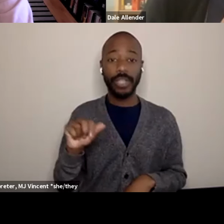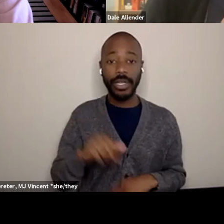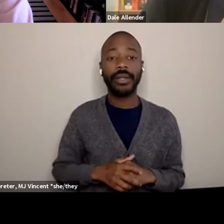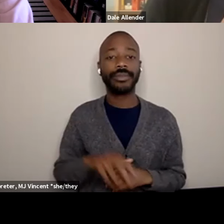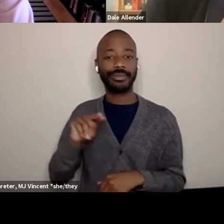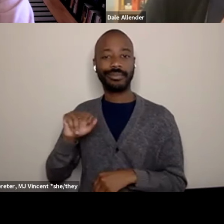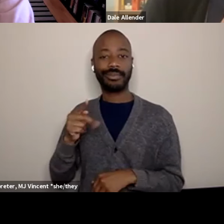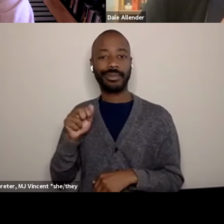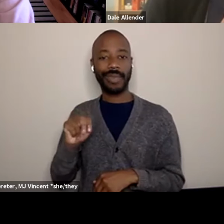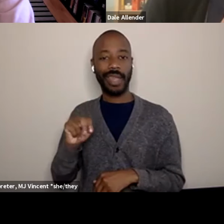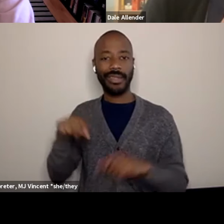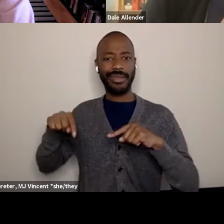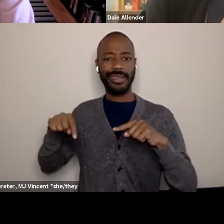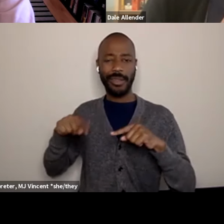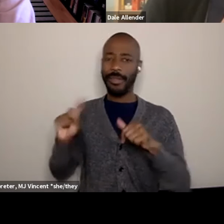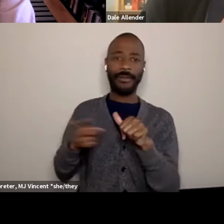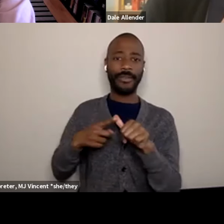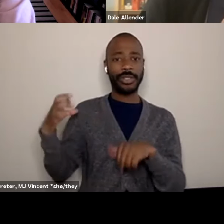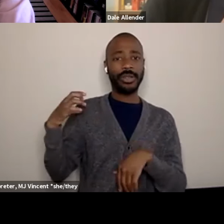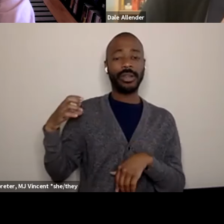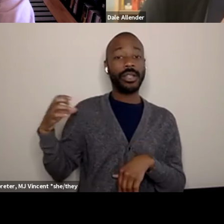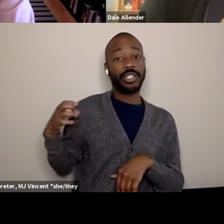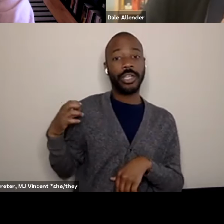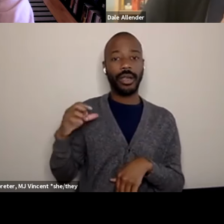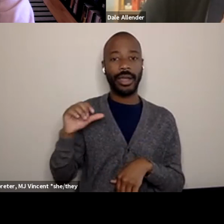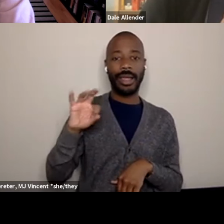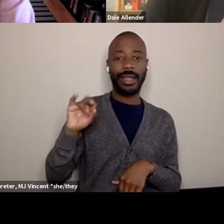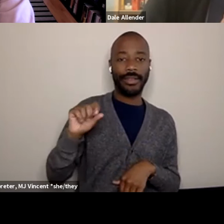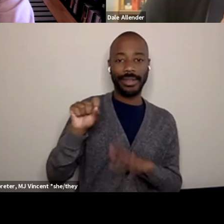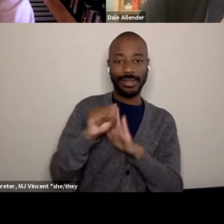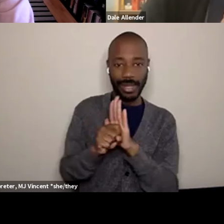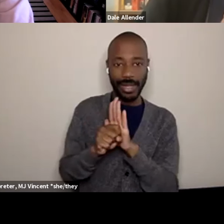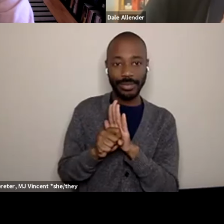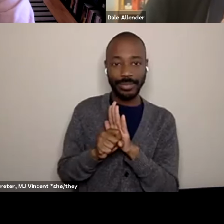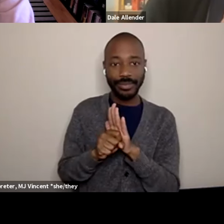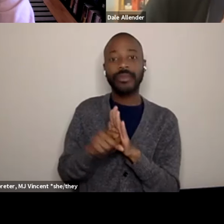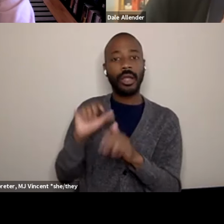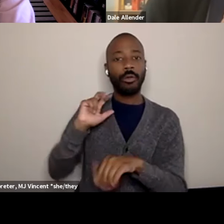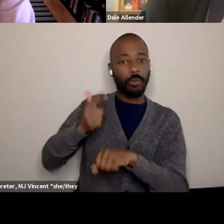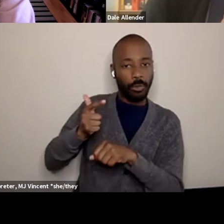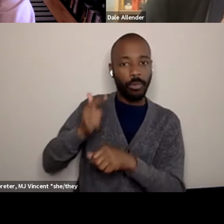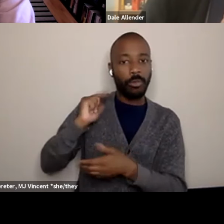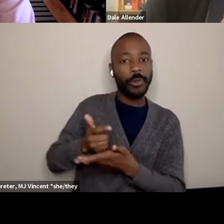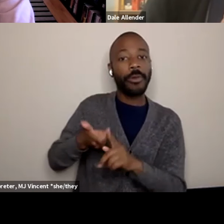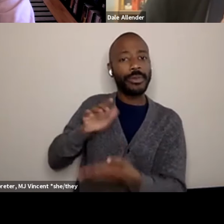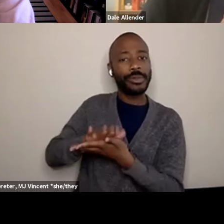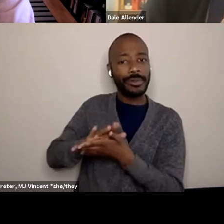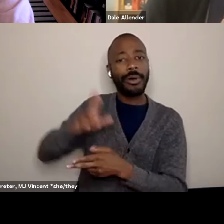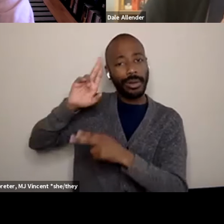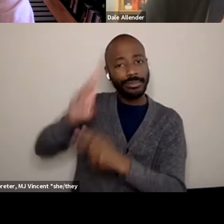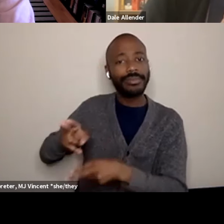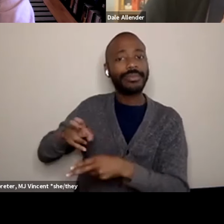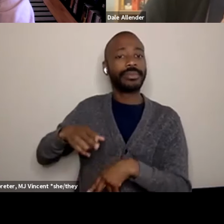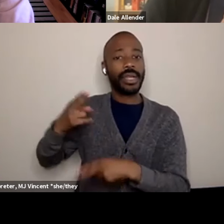at SF State, who graduated from the Toussaint Louverture School in Oklahoma, right? You have Black folks in Missouri naming